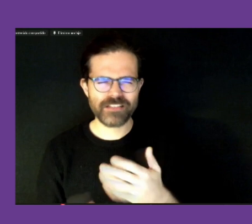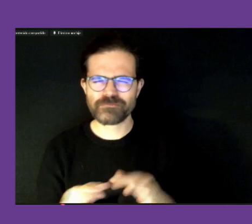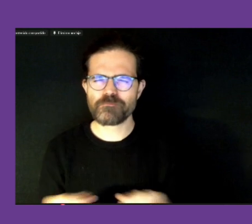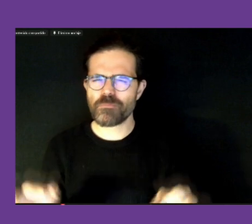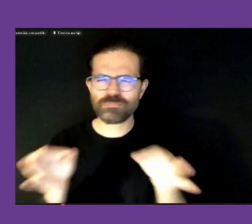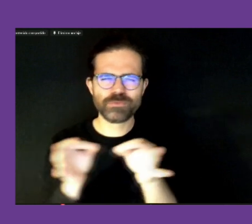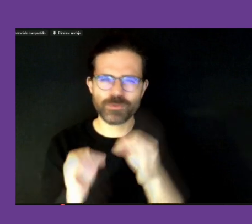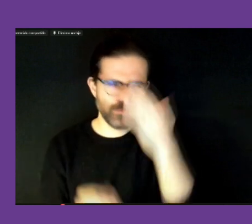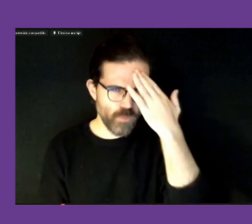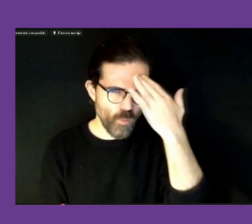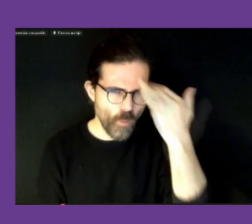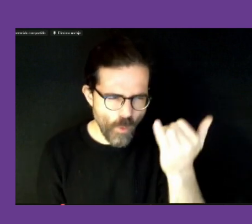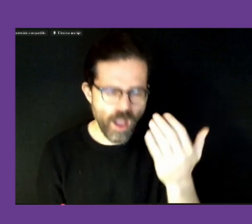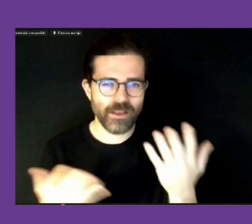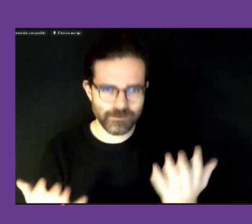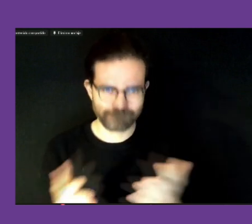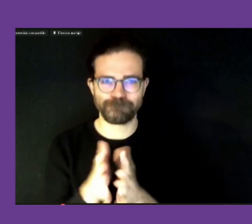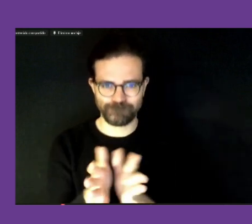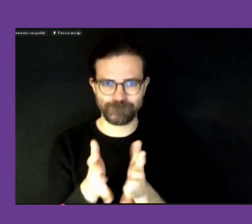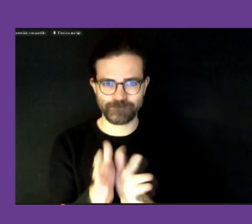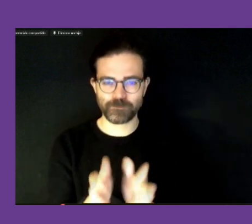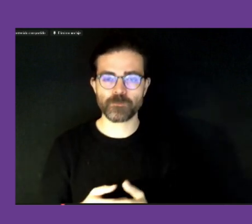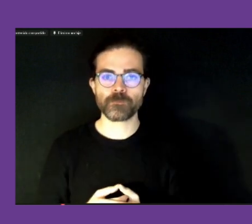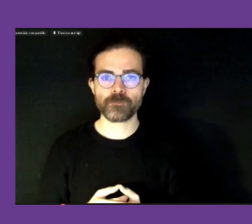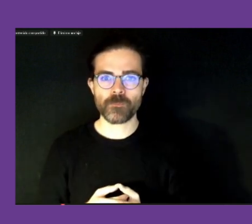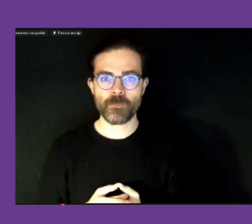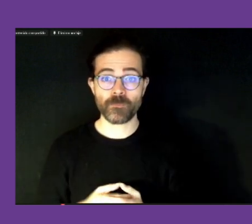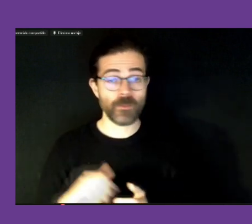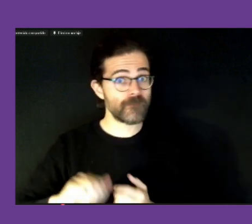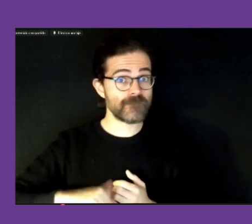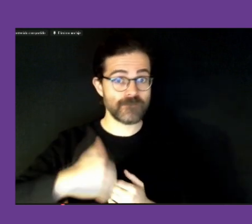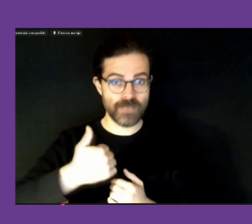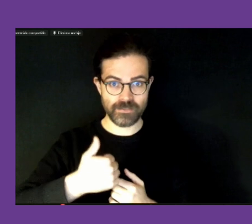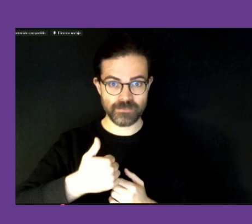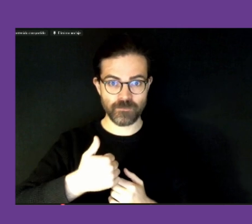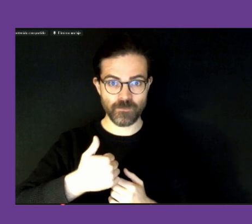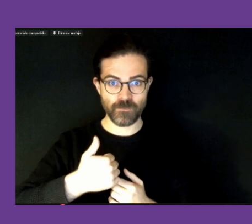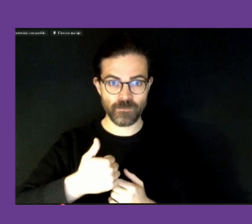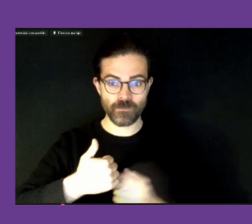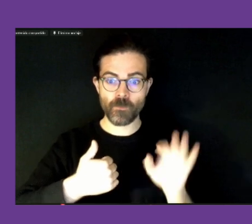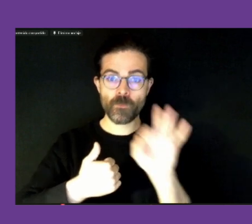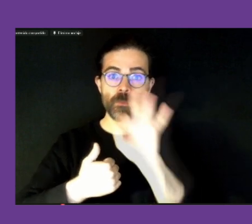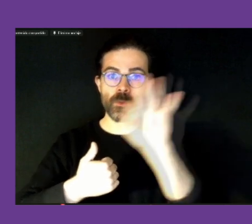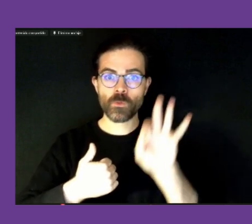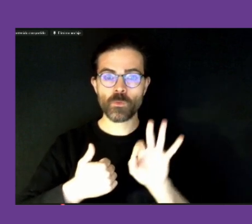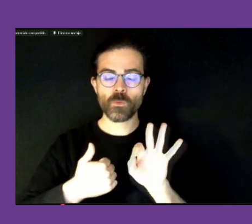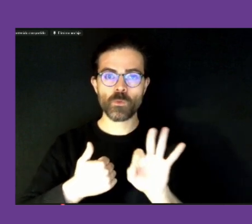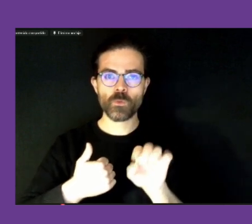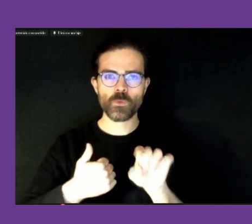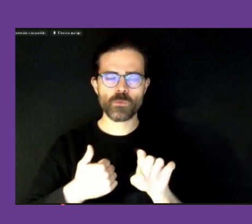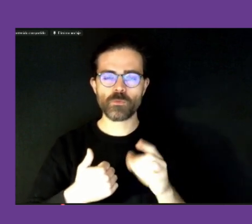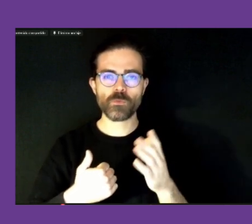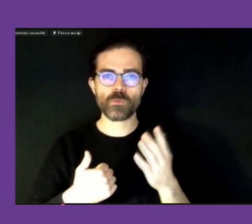to it? Let me take it. So first of all, the questions that we are going to address is, why is this EN